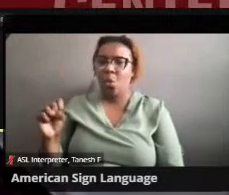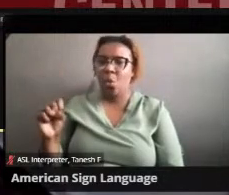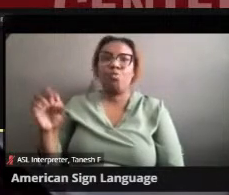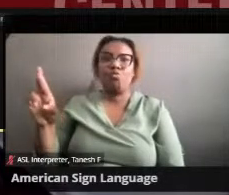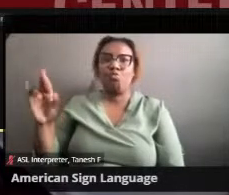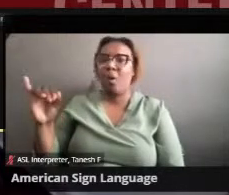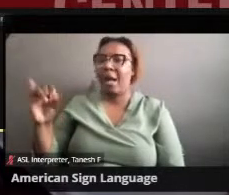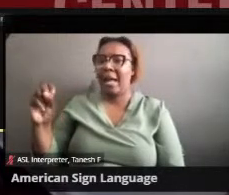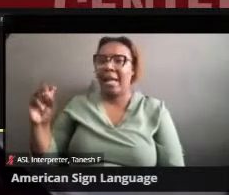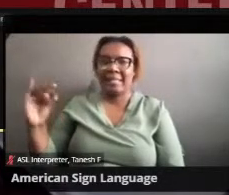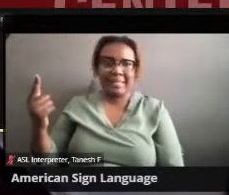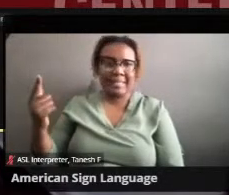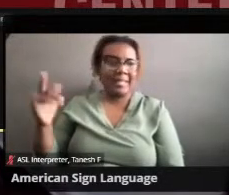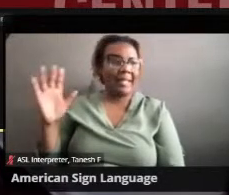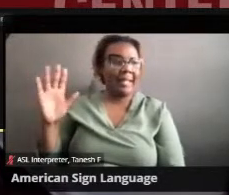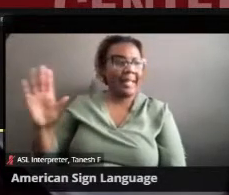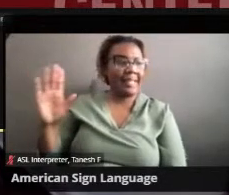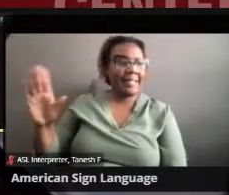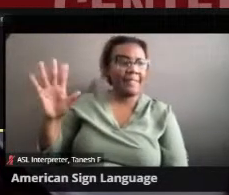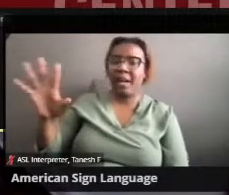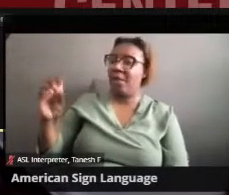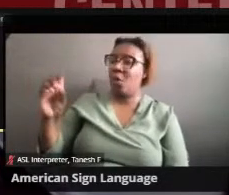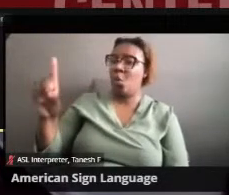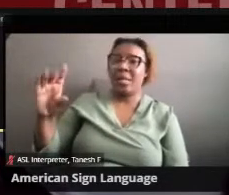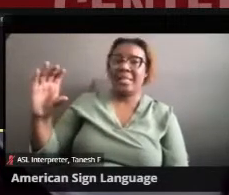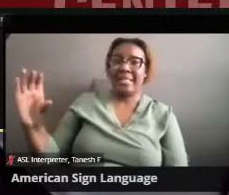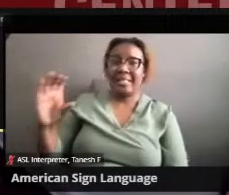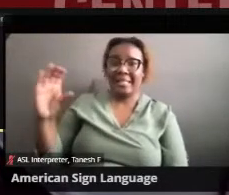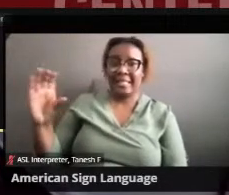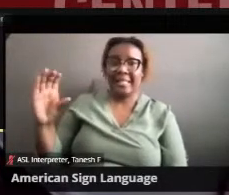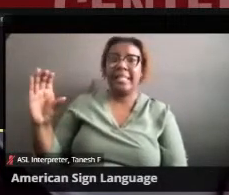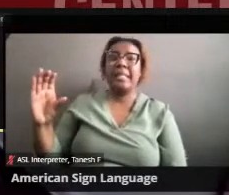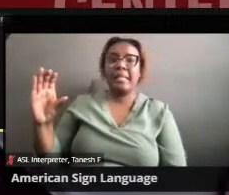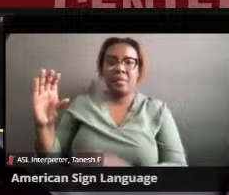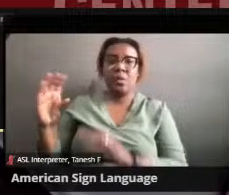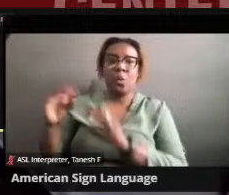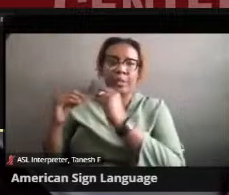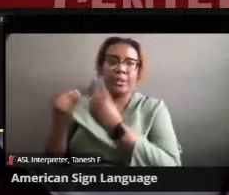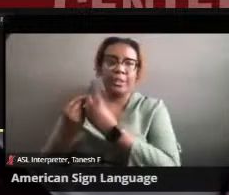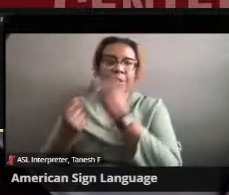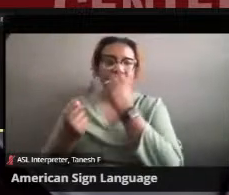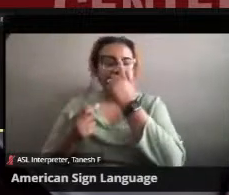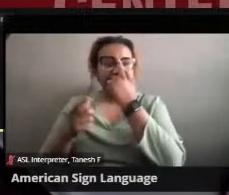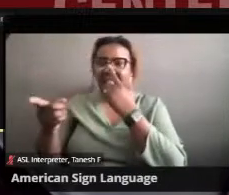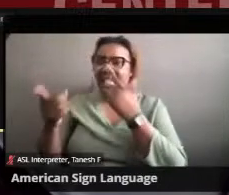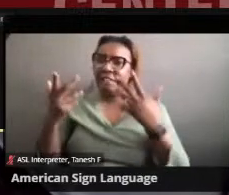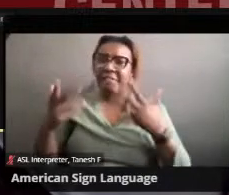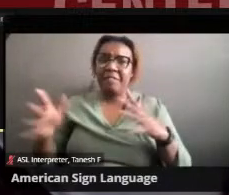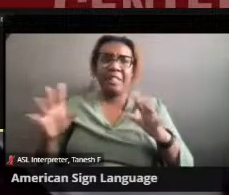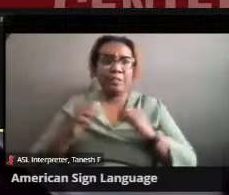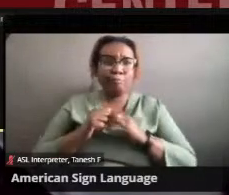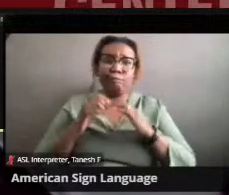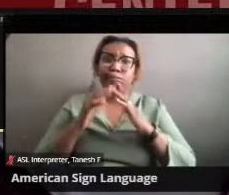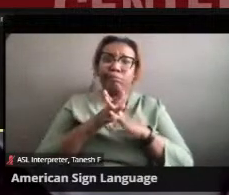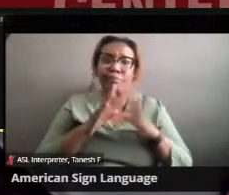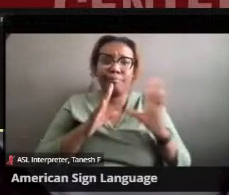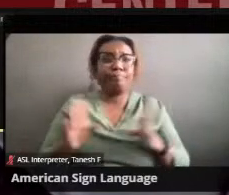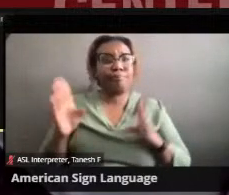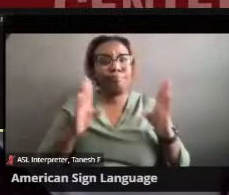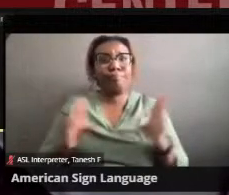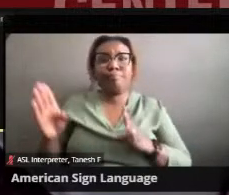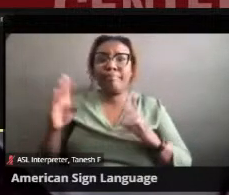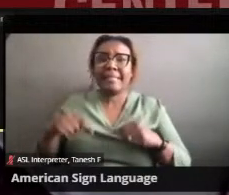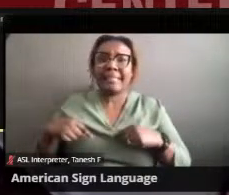Rising, its 501c4 arm. He has been organizing in the South since 2009, committed to building a